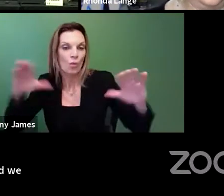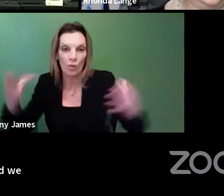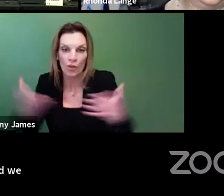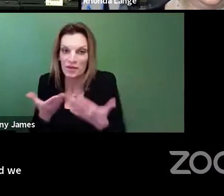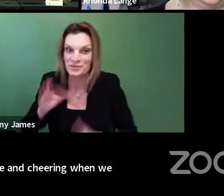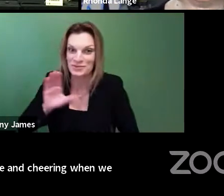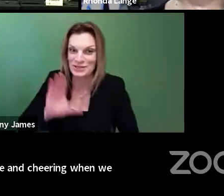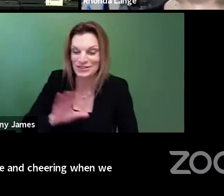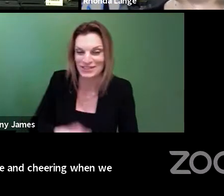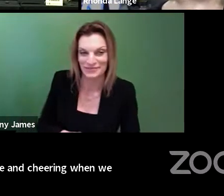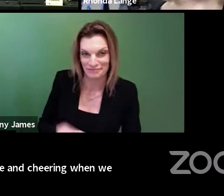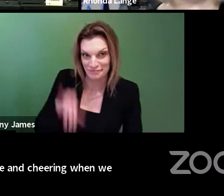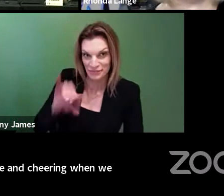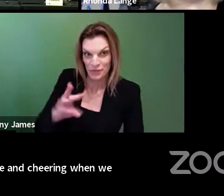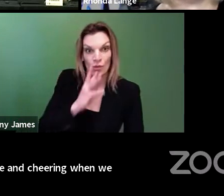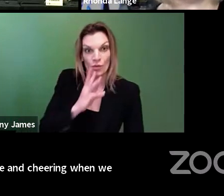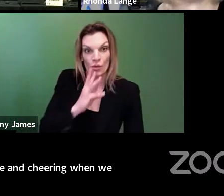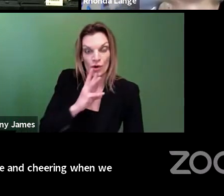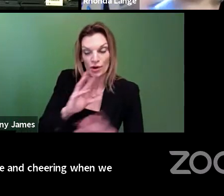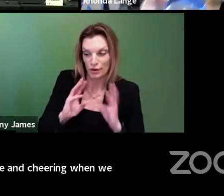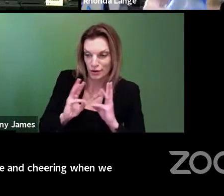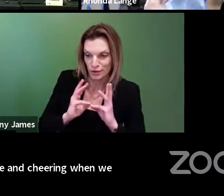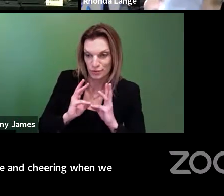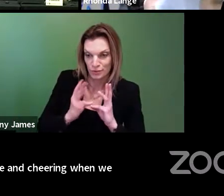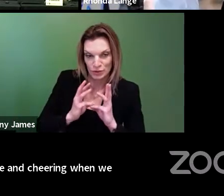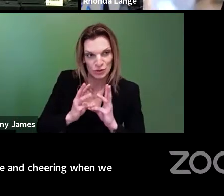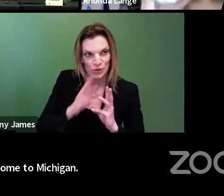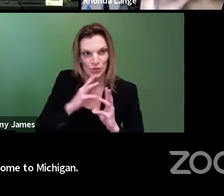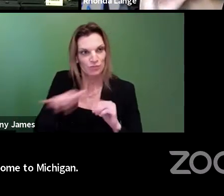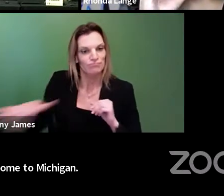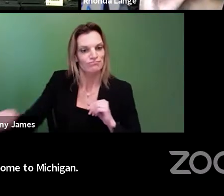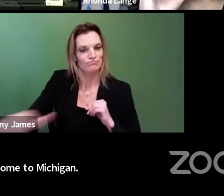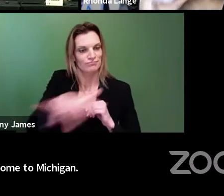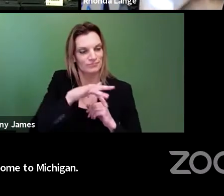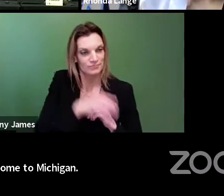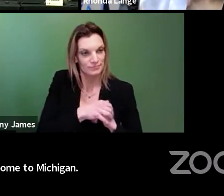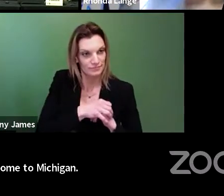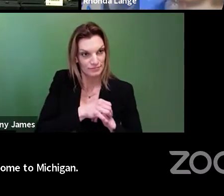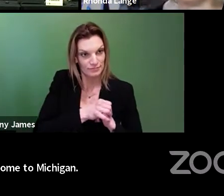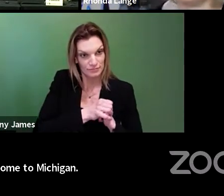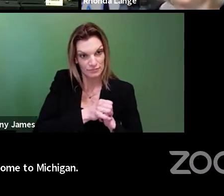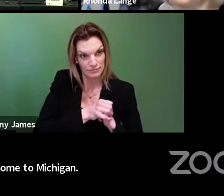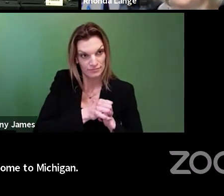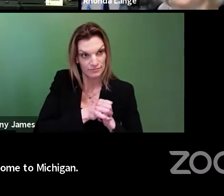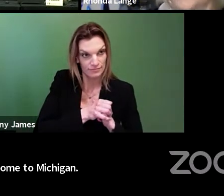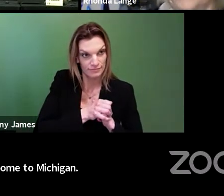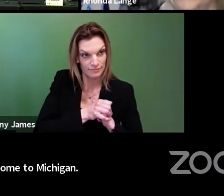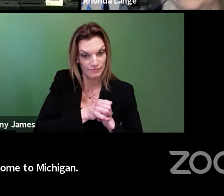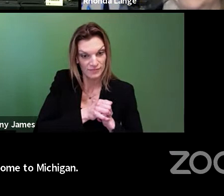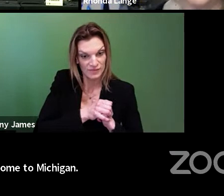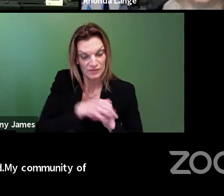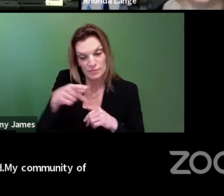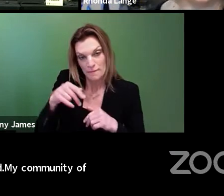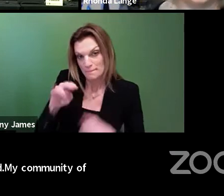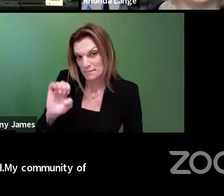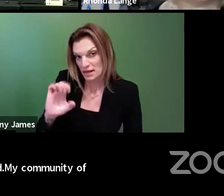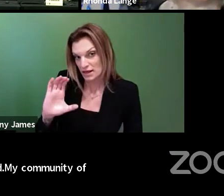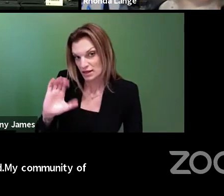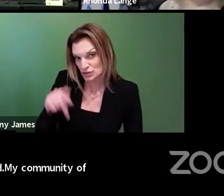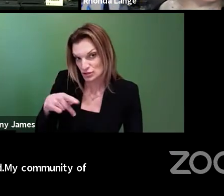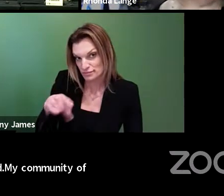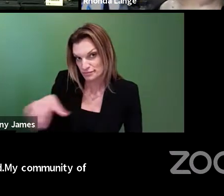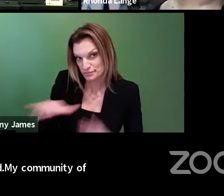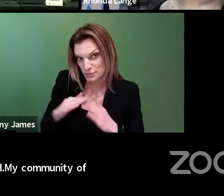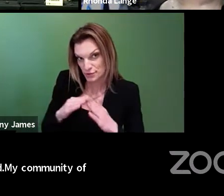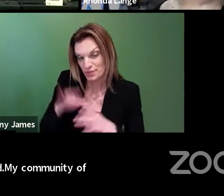Michigan, the water winter wonderland." My community of interest is the Pine Chip community. It